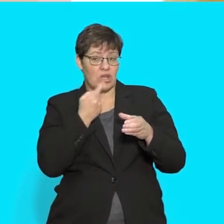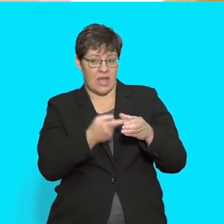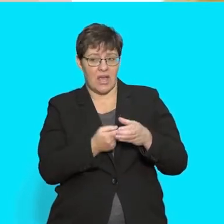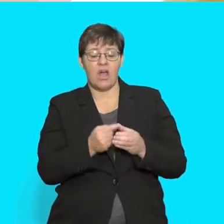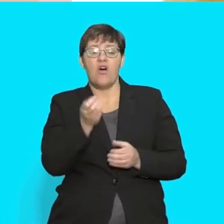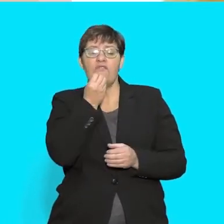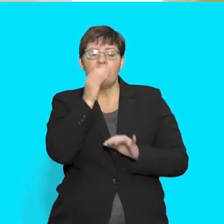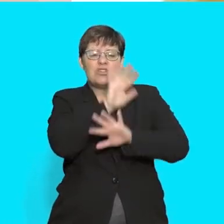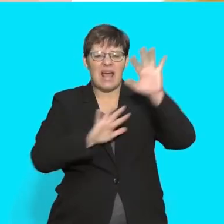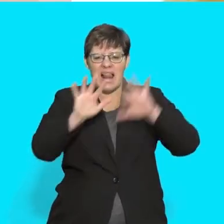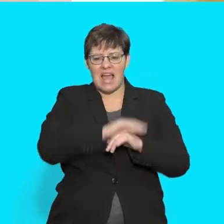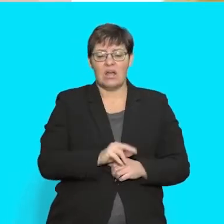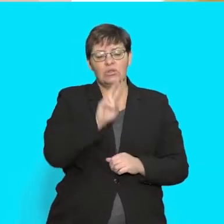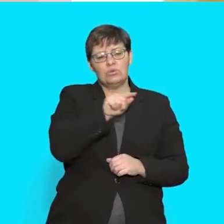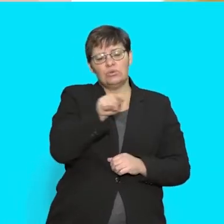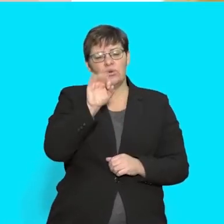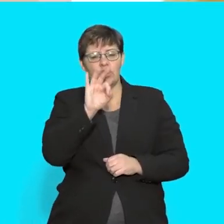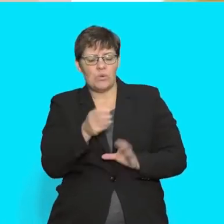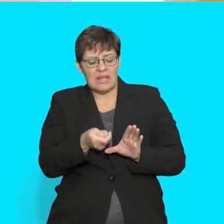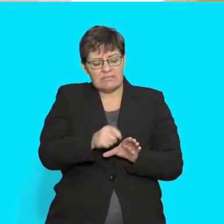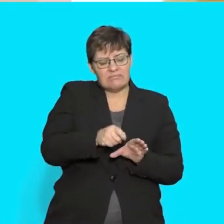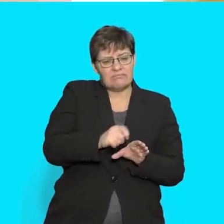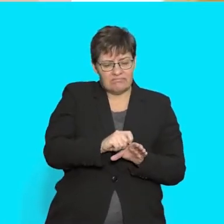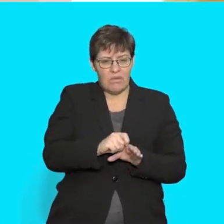to 3 tablespoons of water.